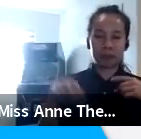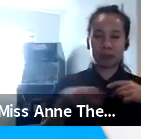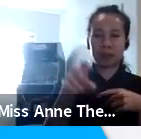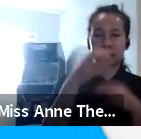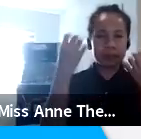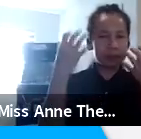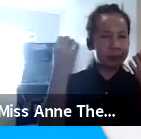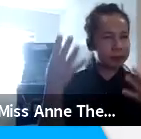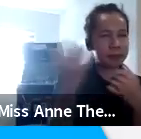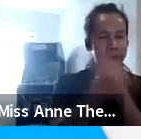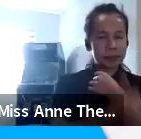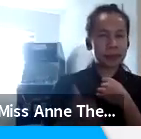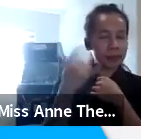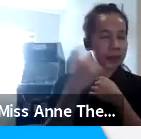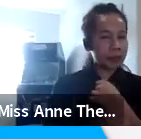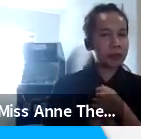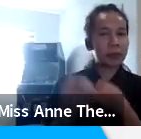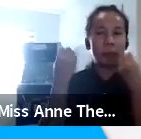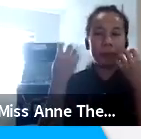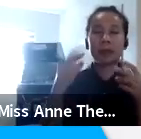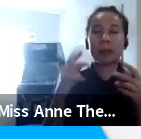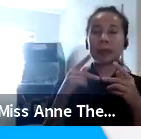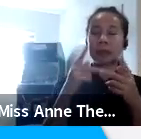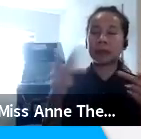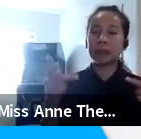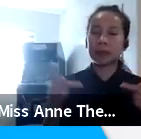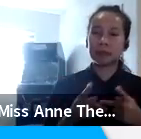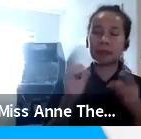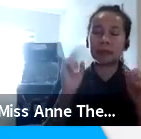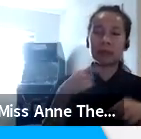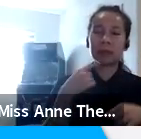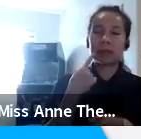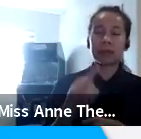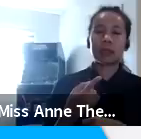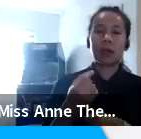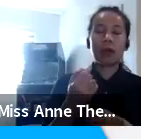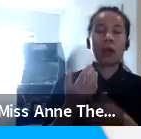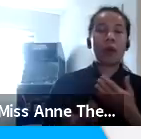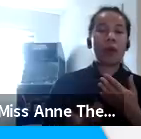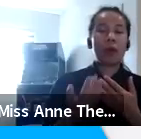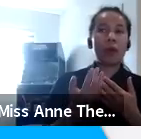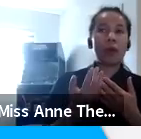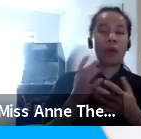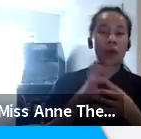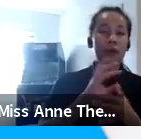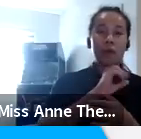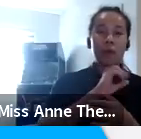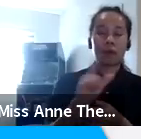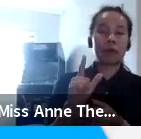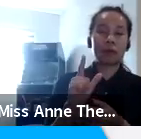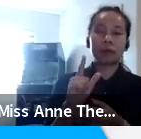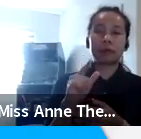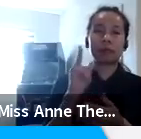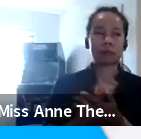places. And I would say of all the travels that I have done,